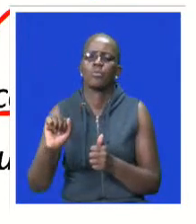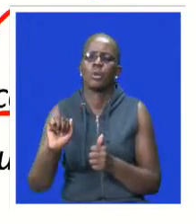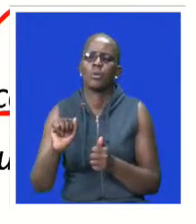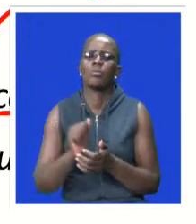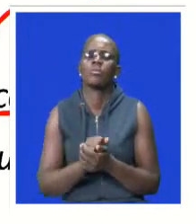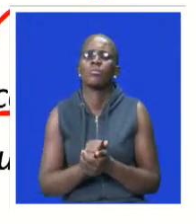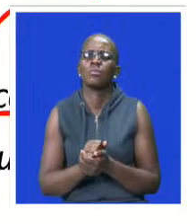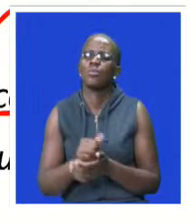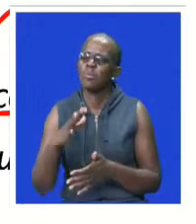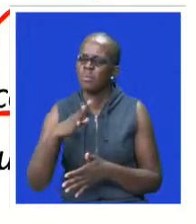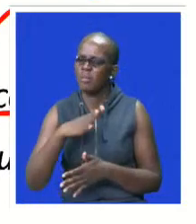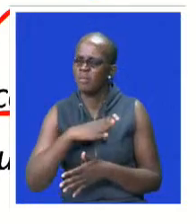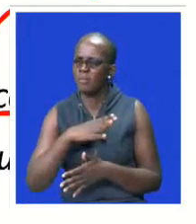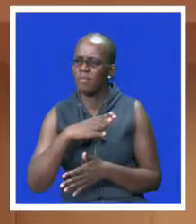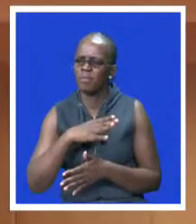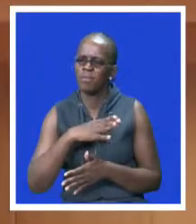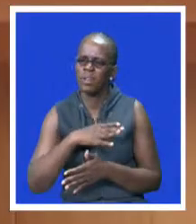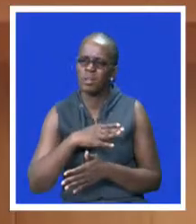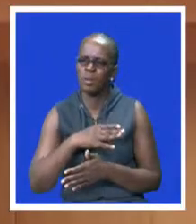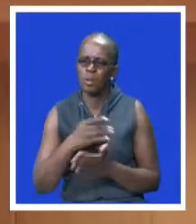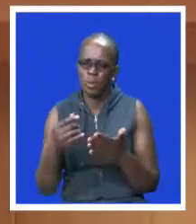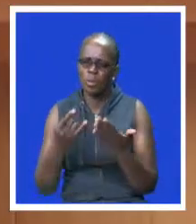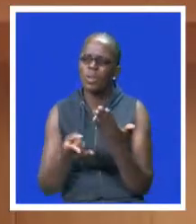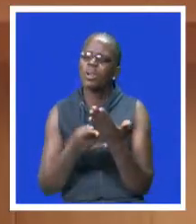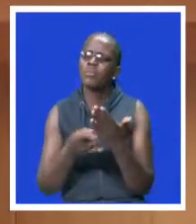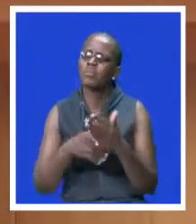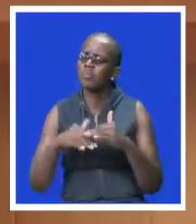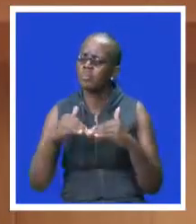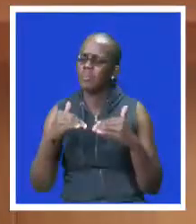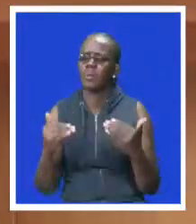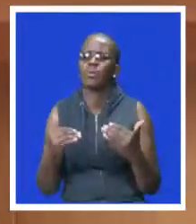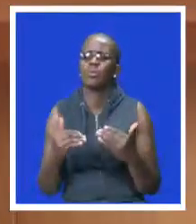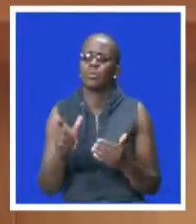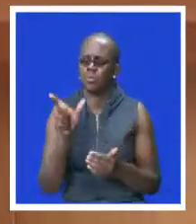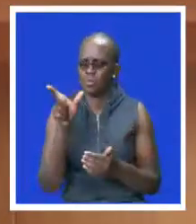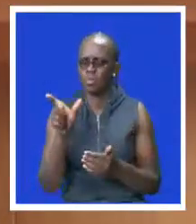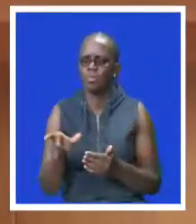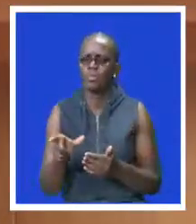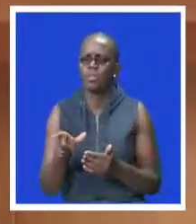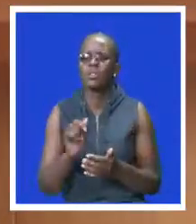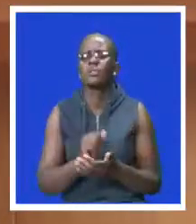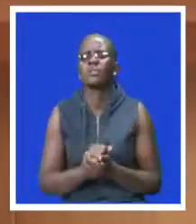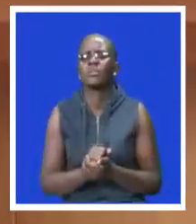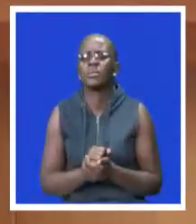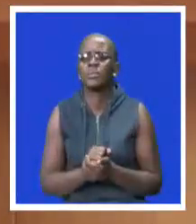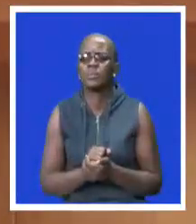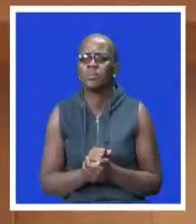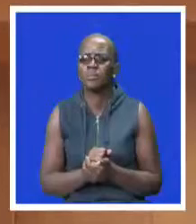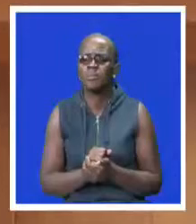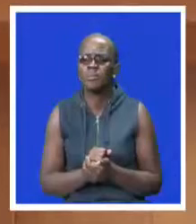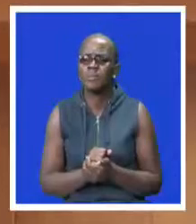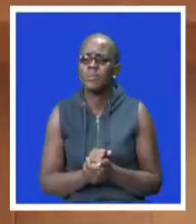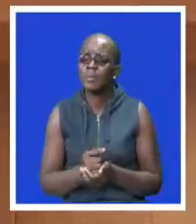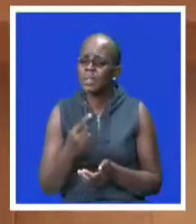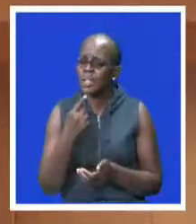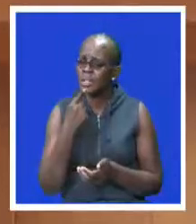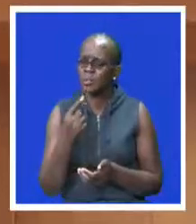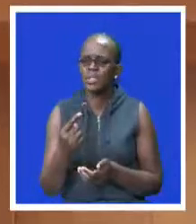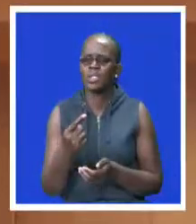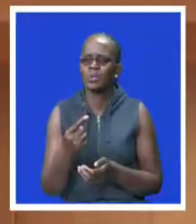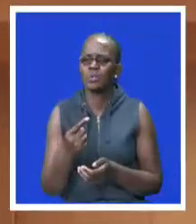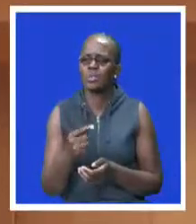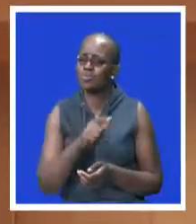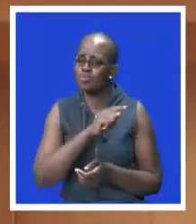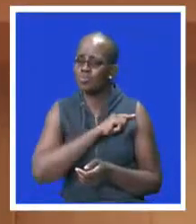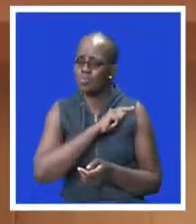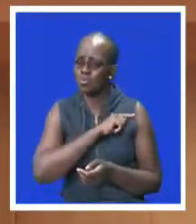beat this. And this is so motivational, right? In nature, you will beat this. I'm confirming, I'm telling you, I'm reassuring you that you will beat